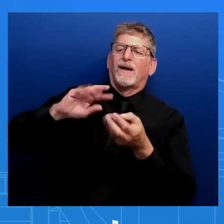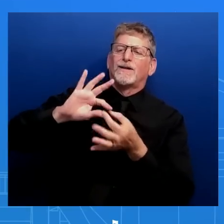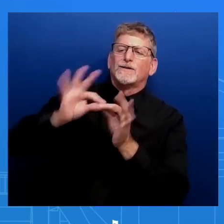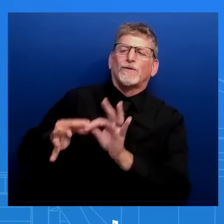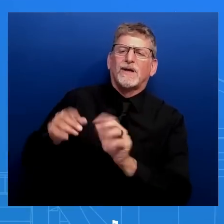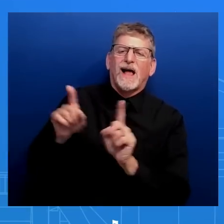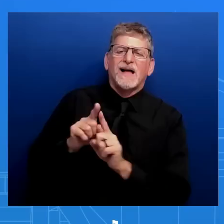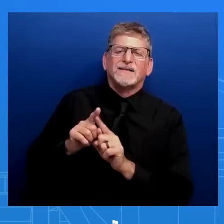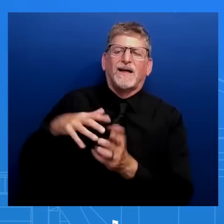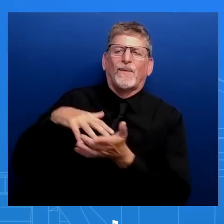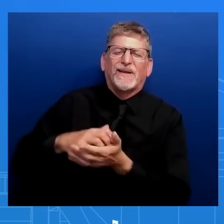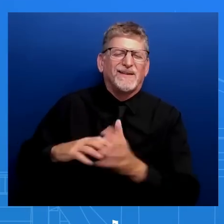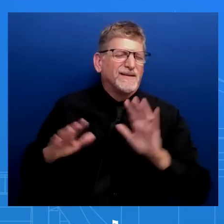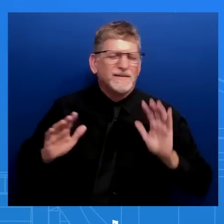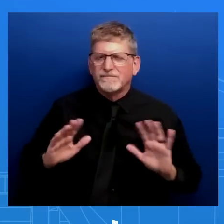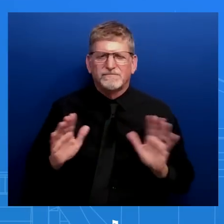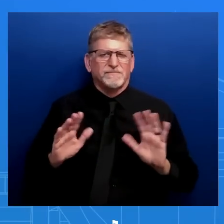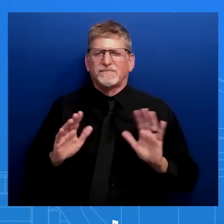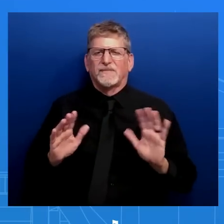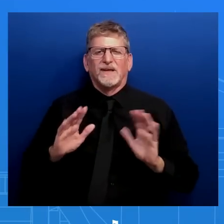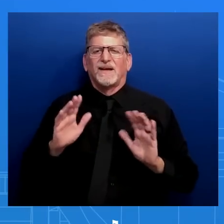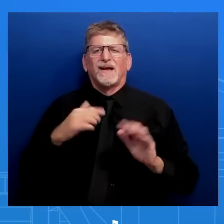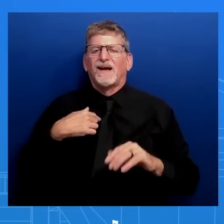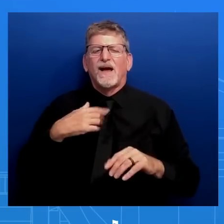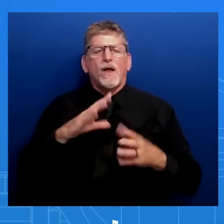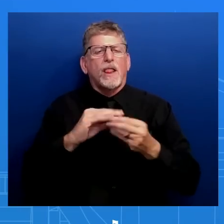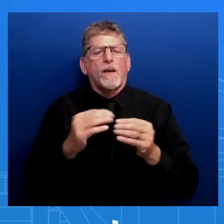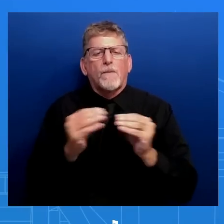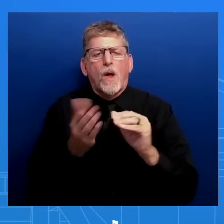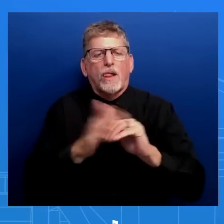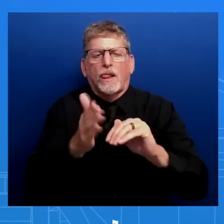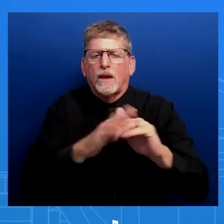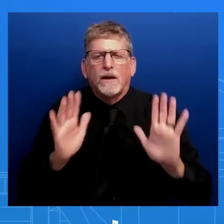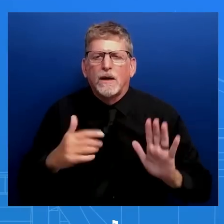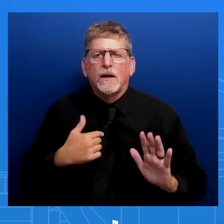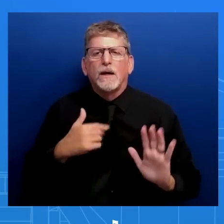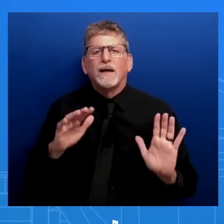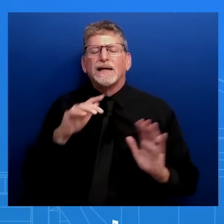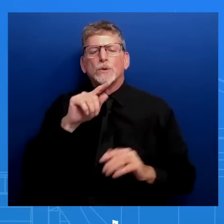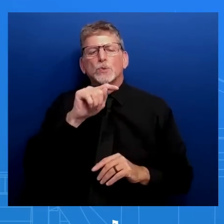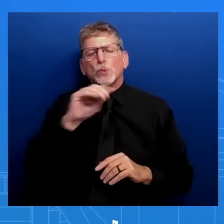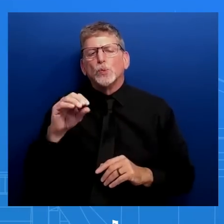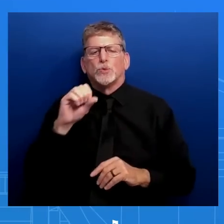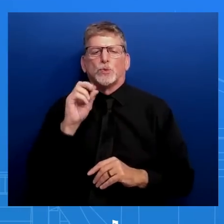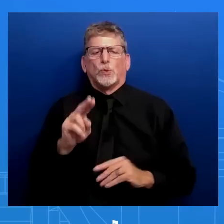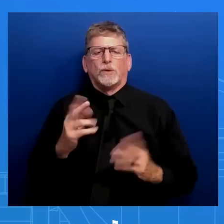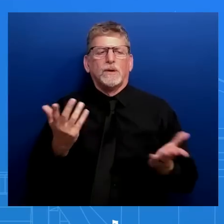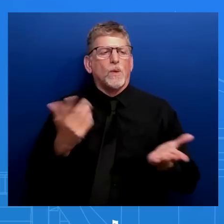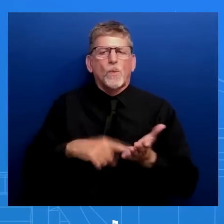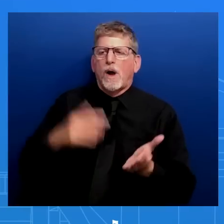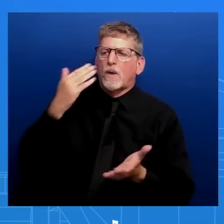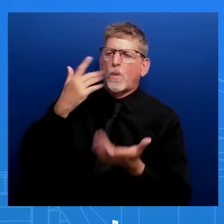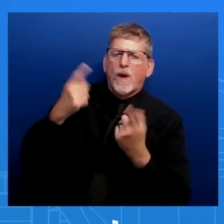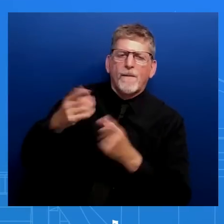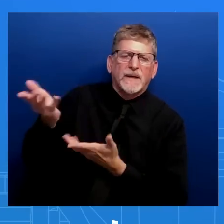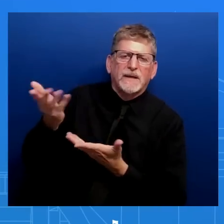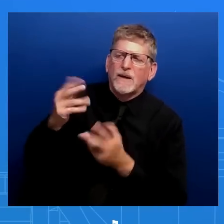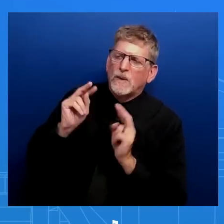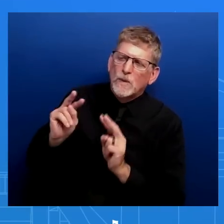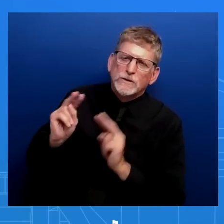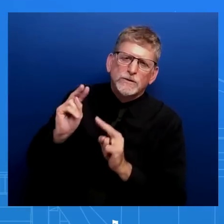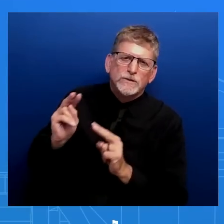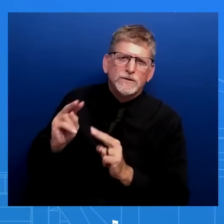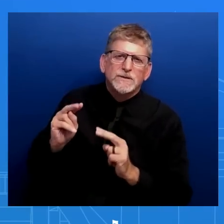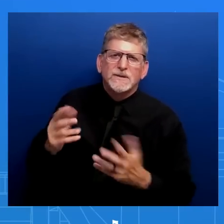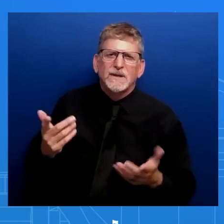It's just too soon to know what impacts this is going to have on Ukraine and on Russia,